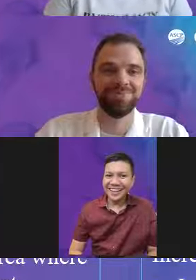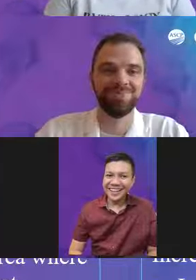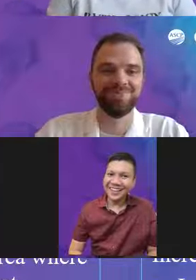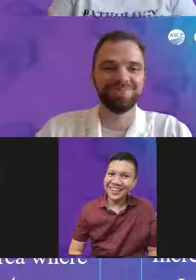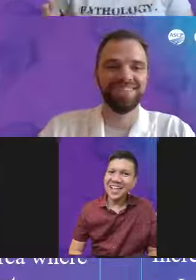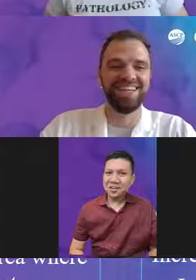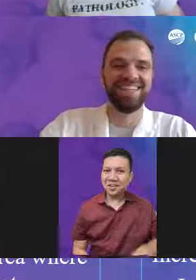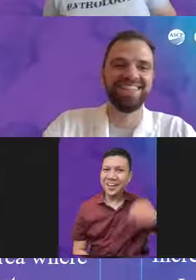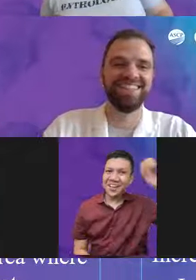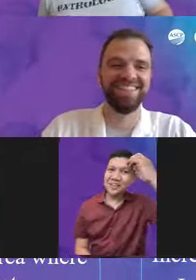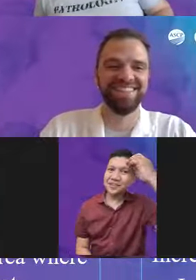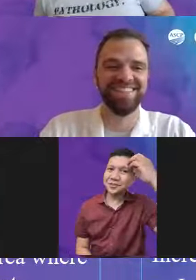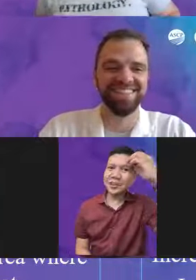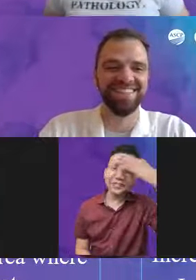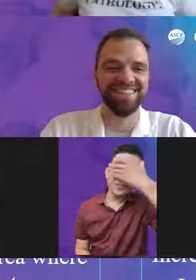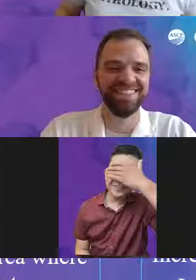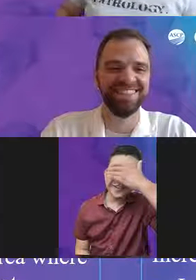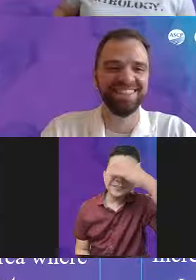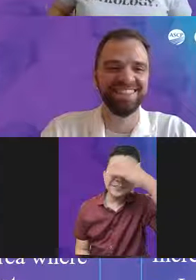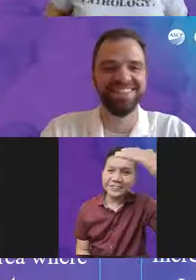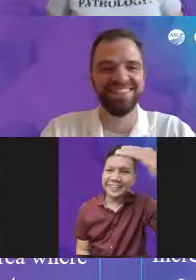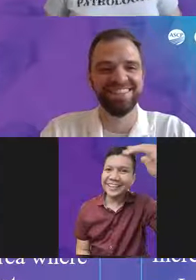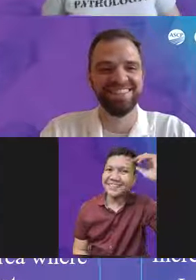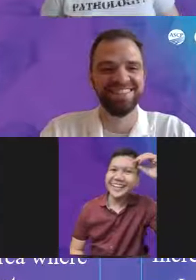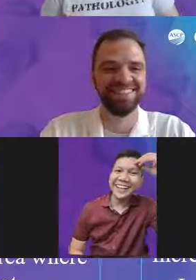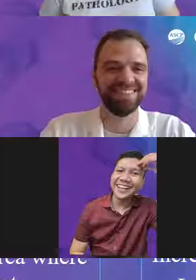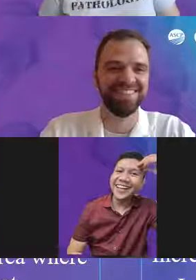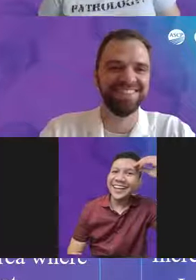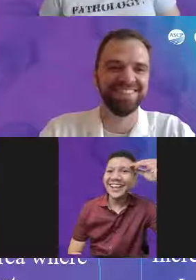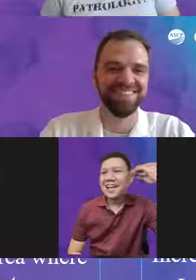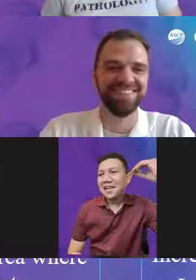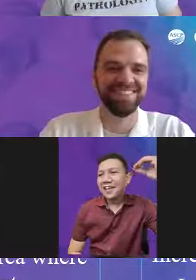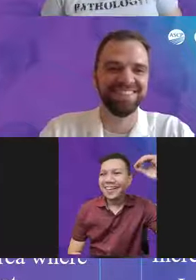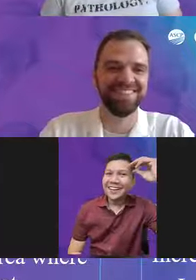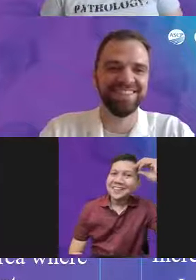donuts. You need to rest, you close your eyes for a second.